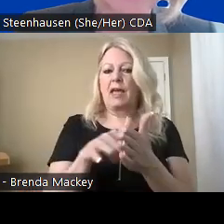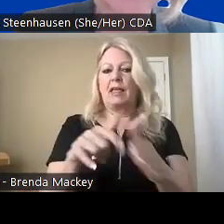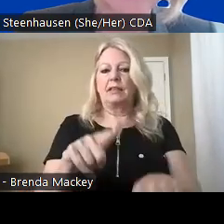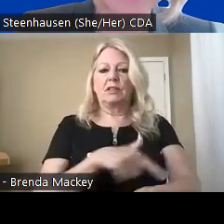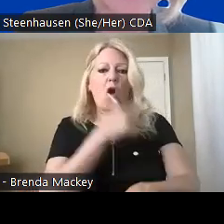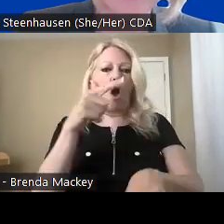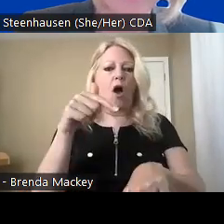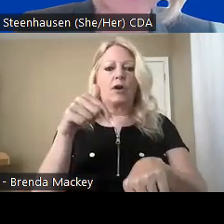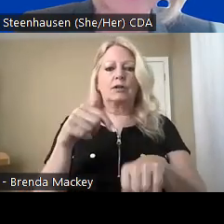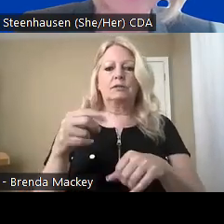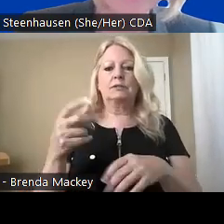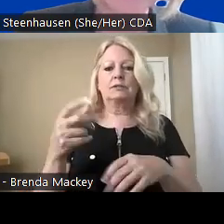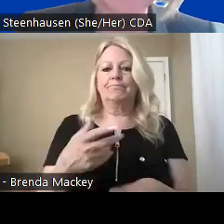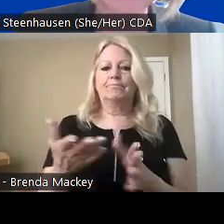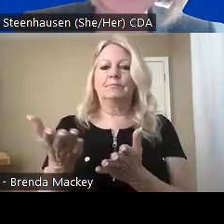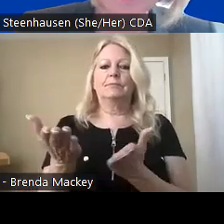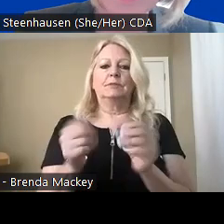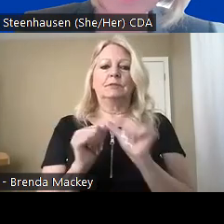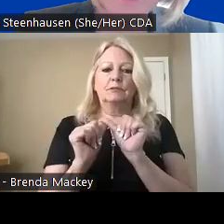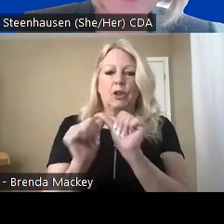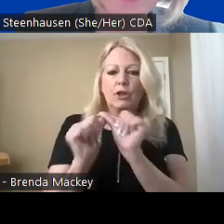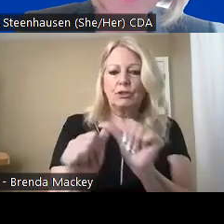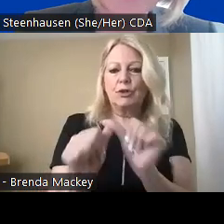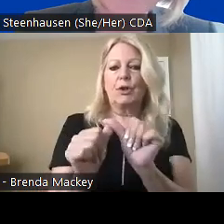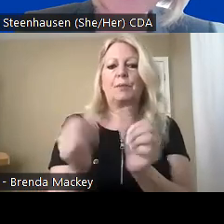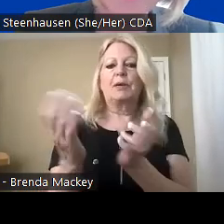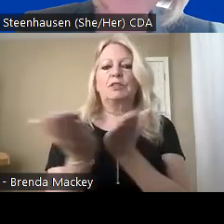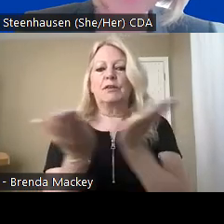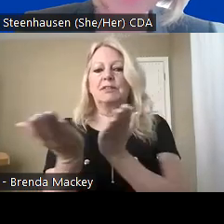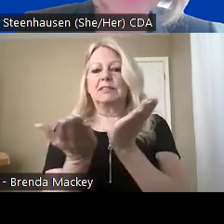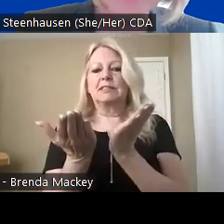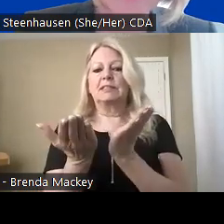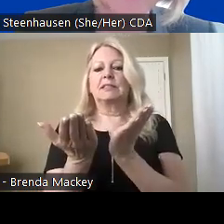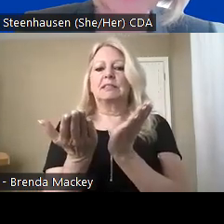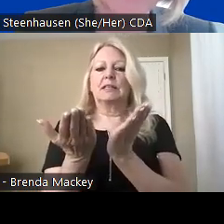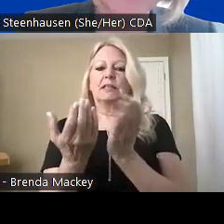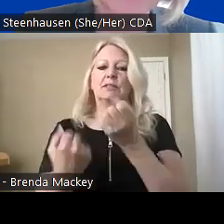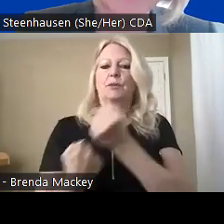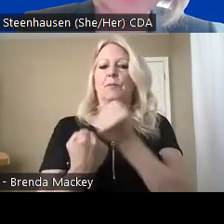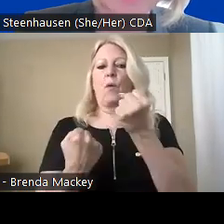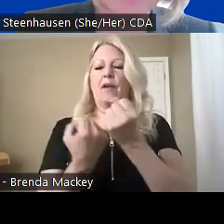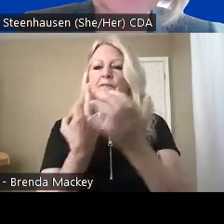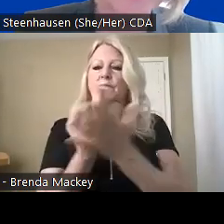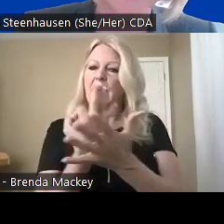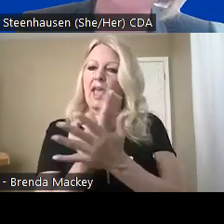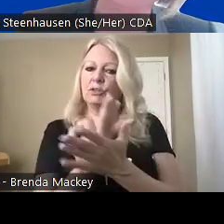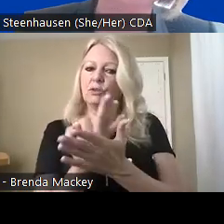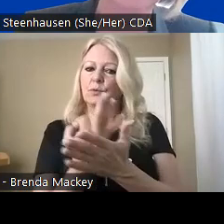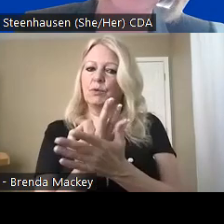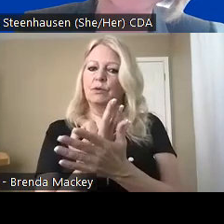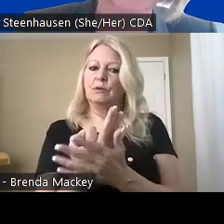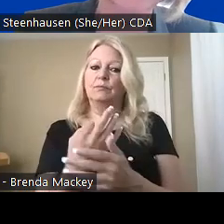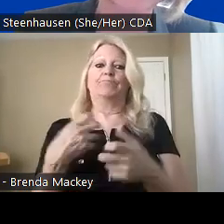and supports financing crisis, including approaching a draft demonstration, or sorry,